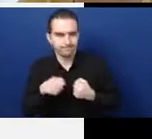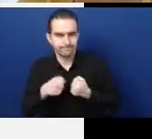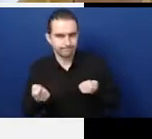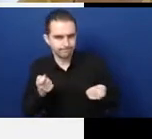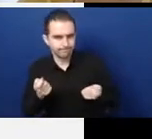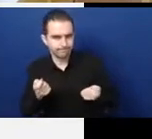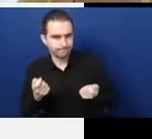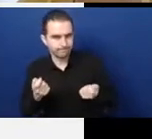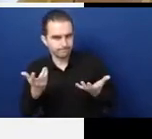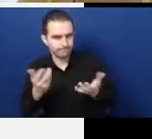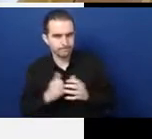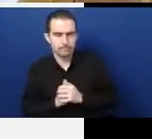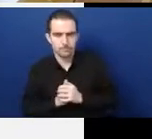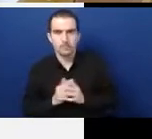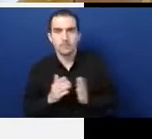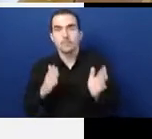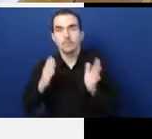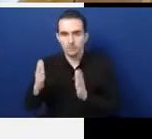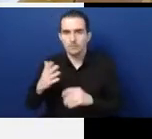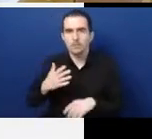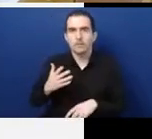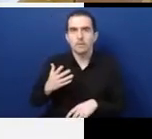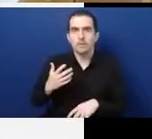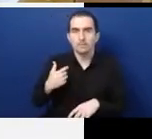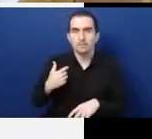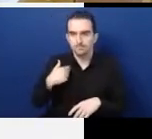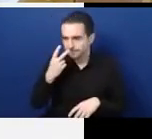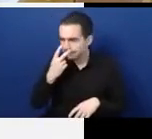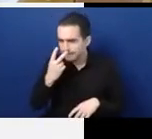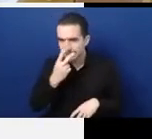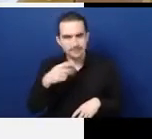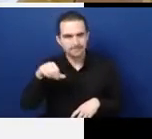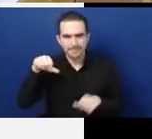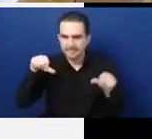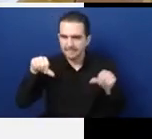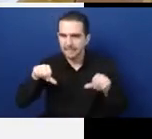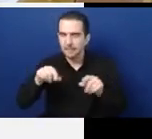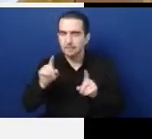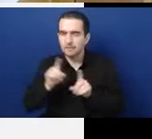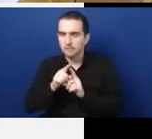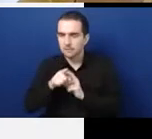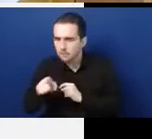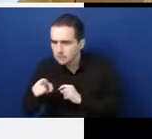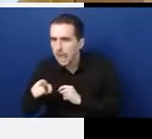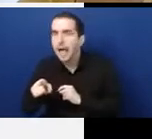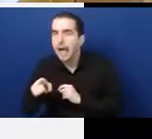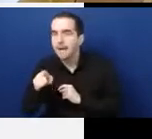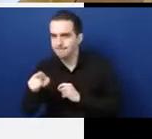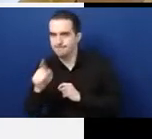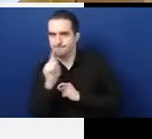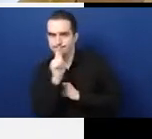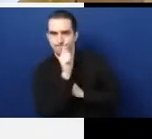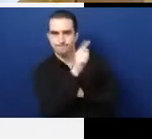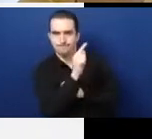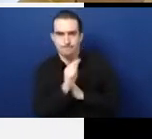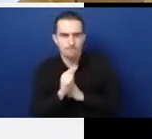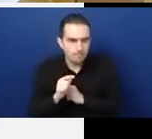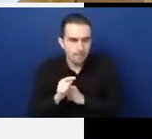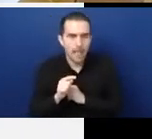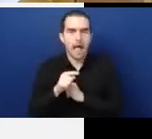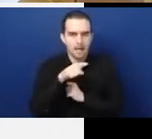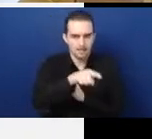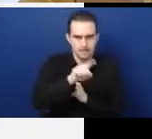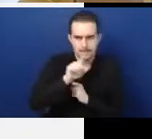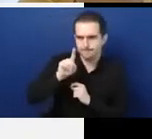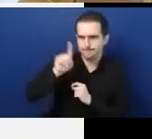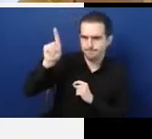you go to an organization for people with disabilities. But you ask them, isn't this one a